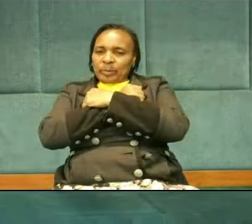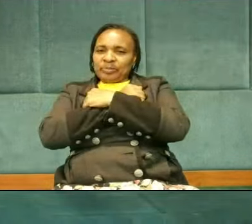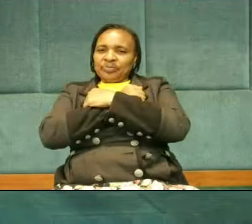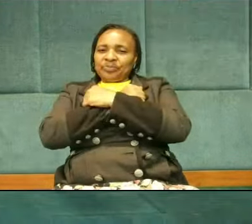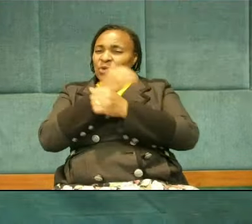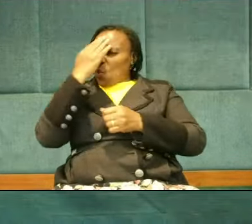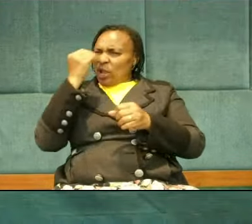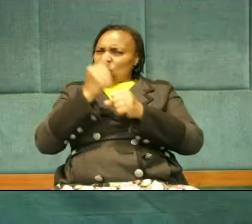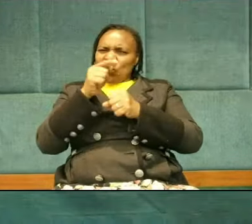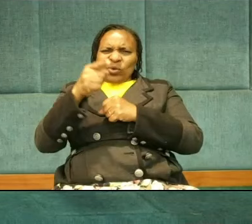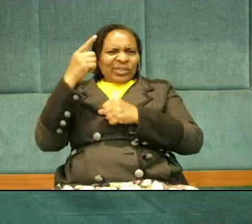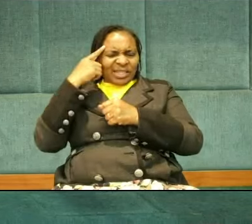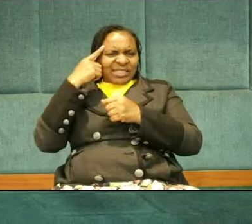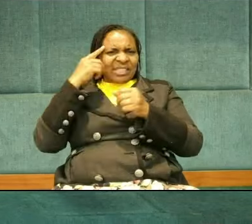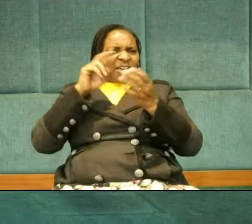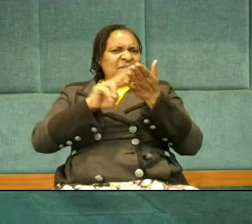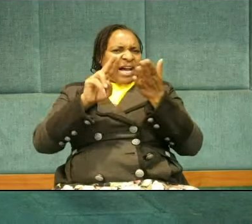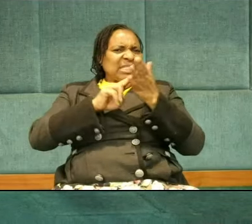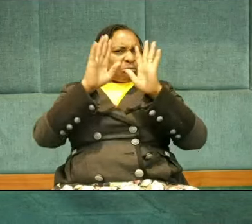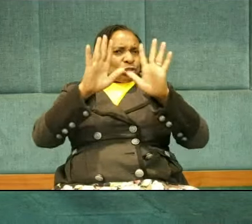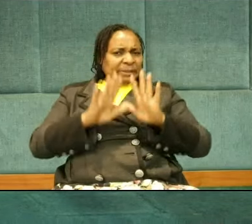Why do you think that verse is important?